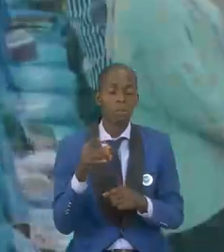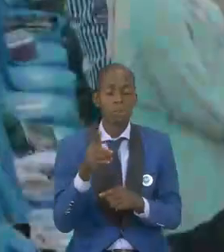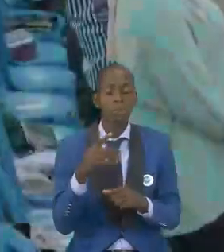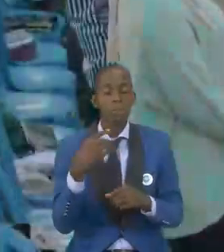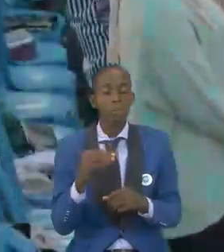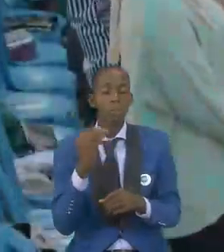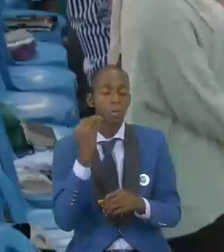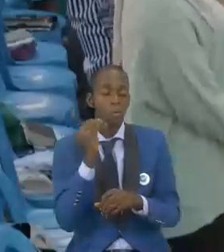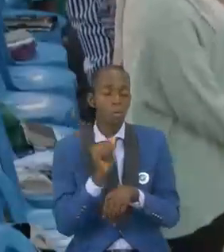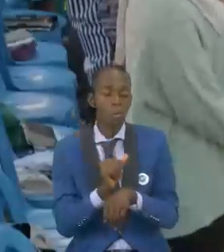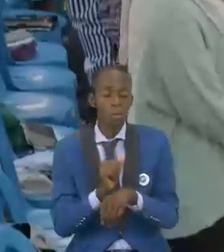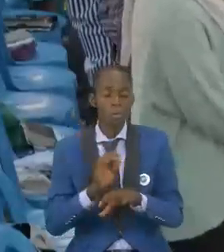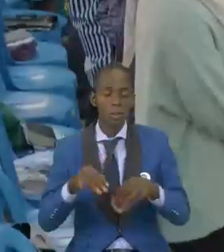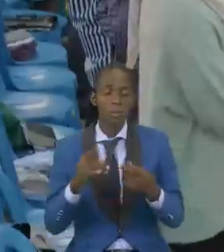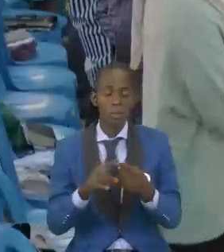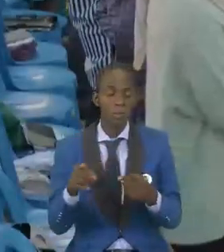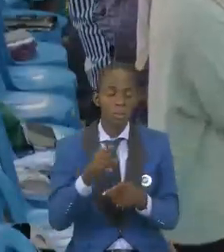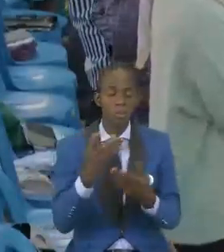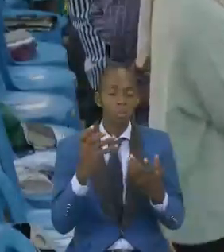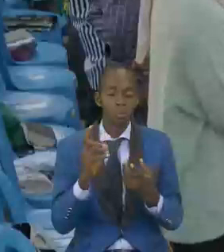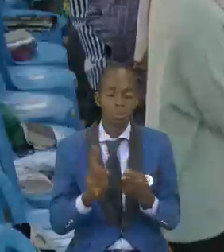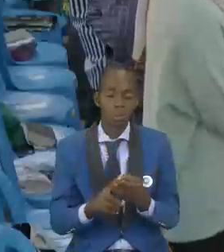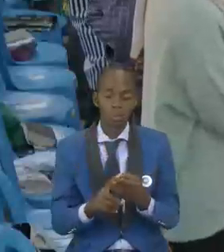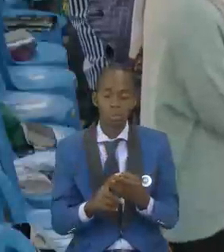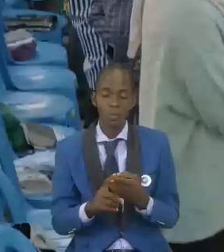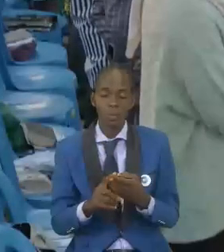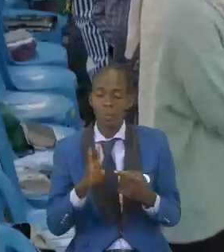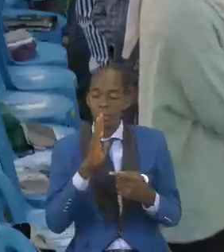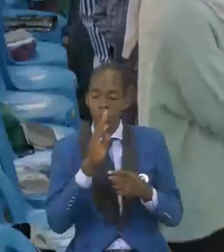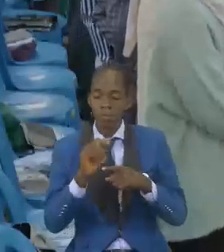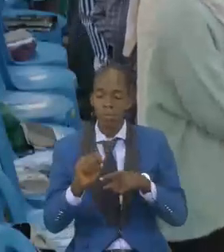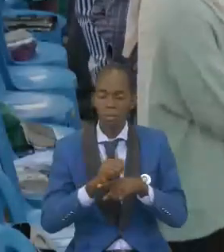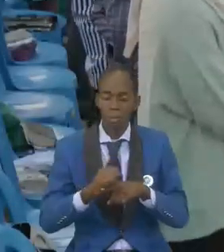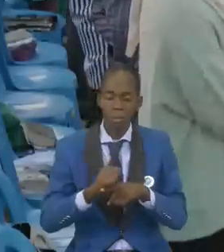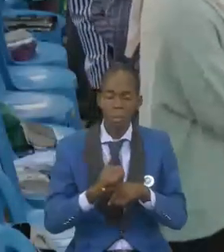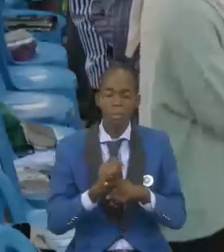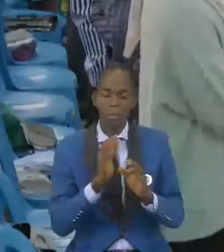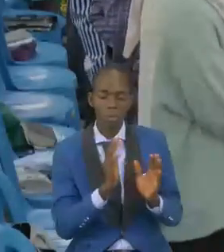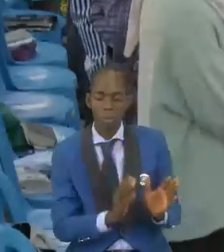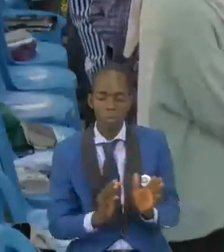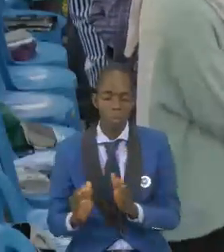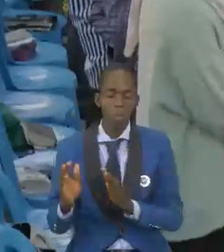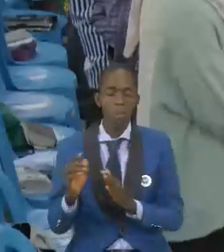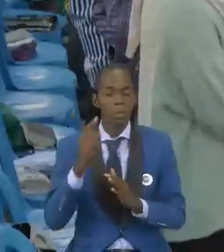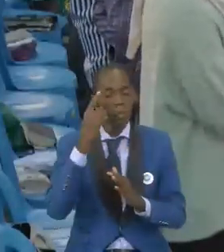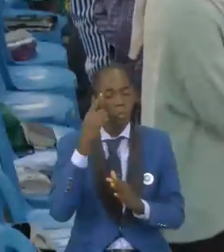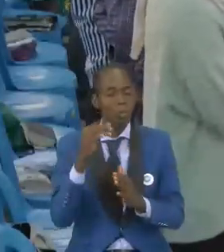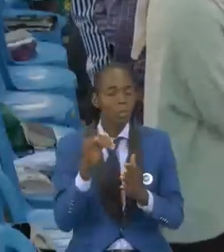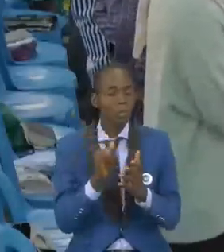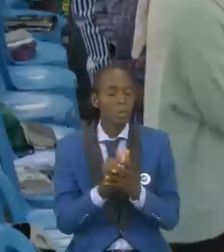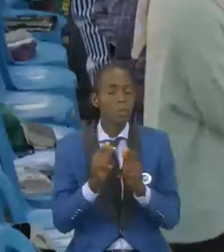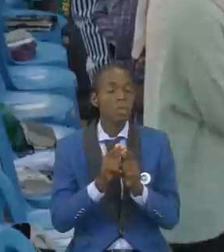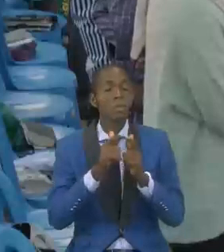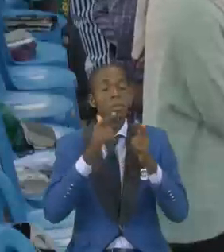have, you want to be trained, prepared for that great